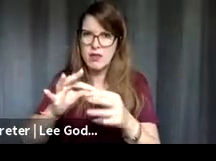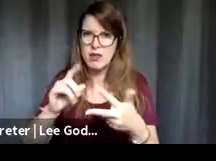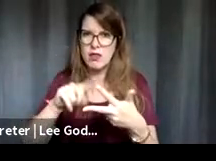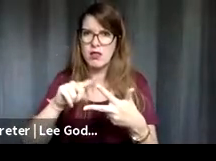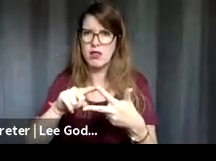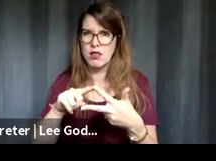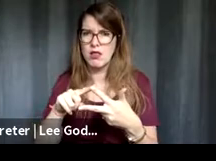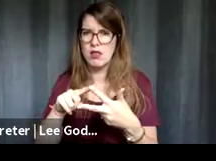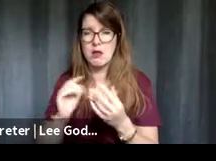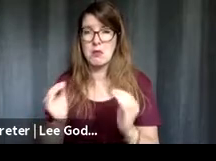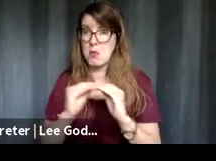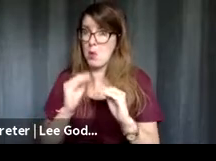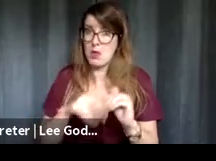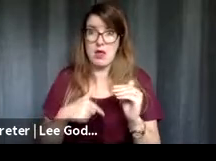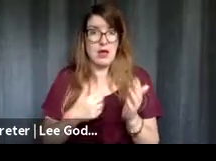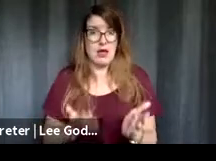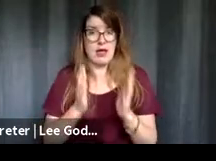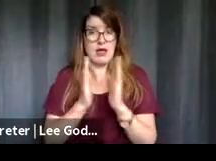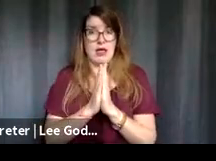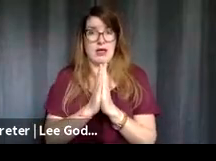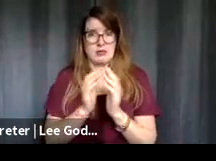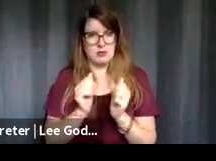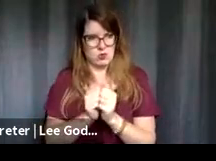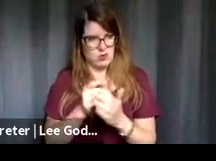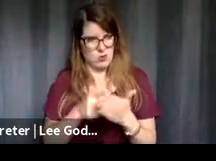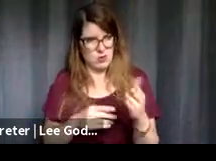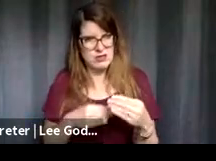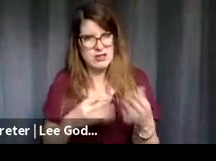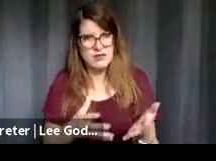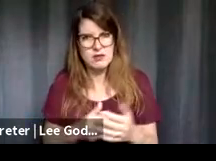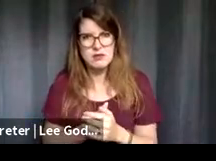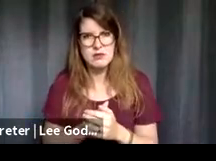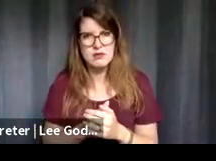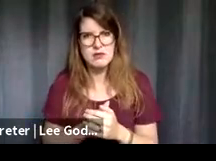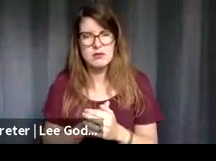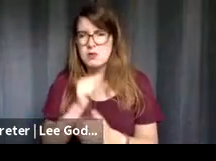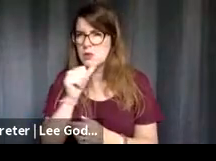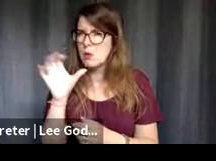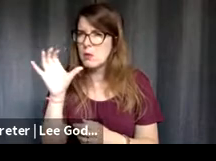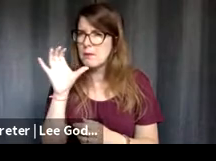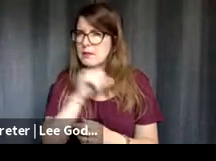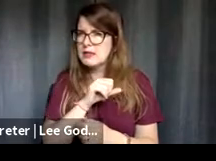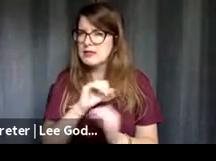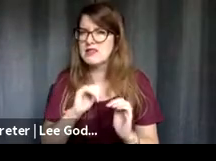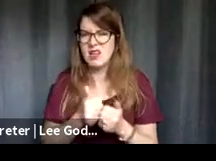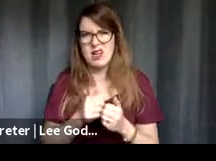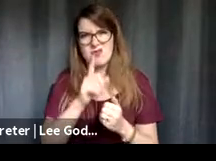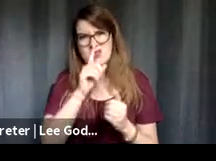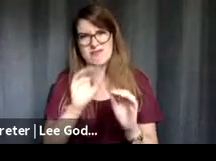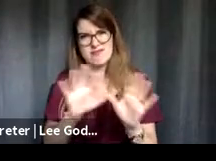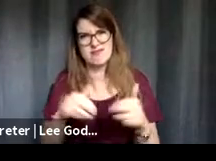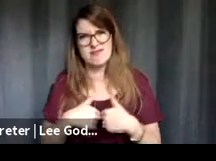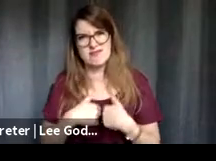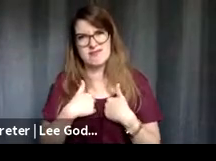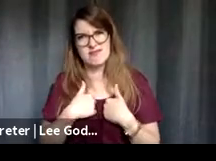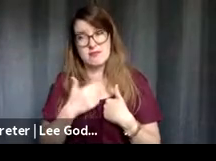did more than you asked with what he was given. So don't miss how true to life this actually is, because the